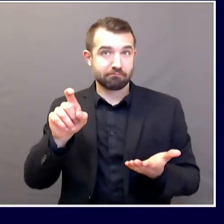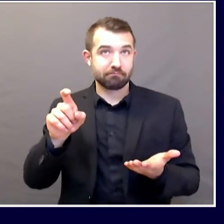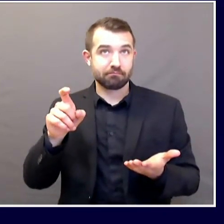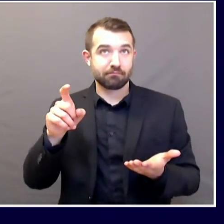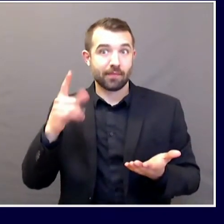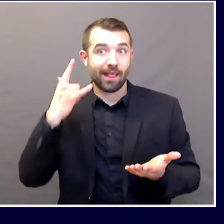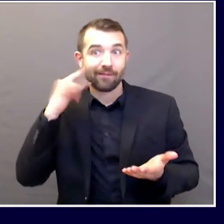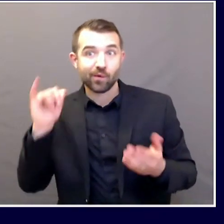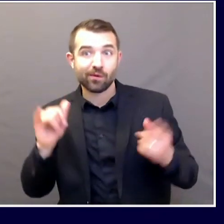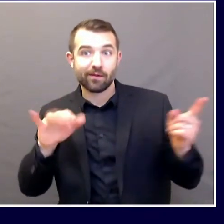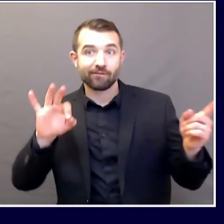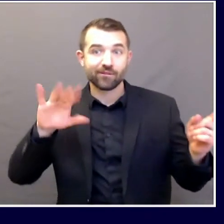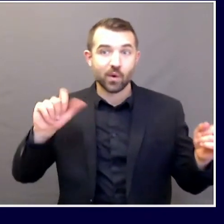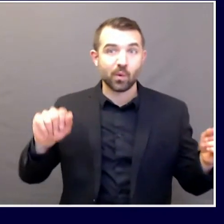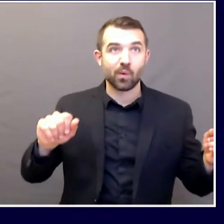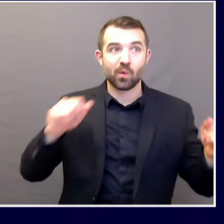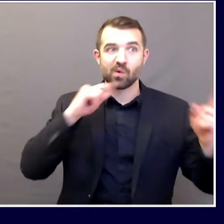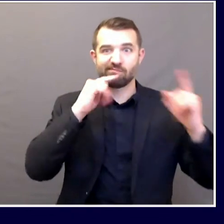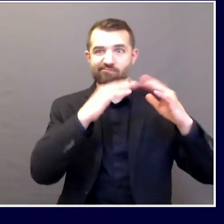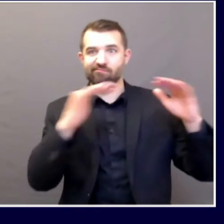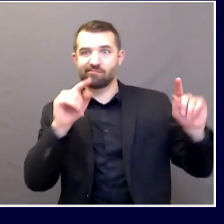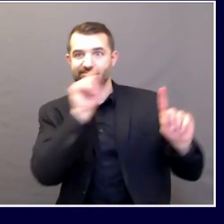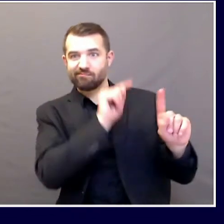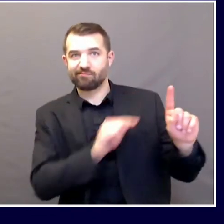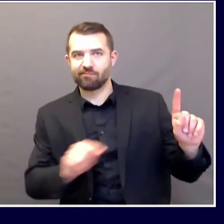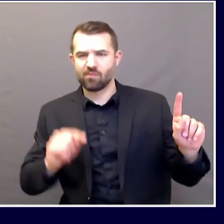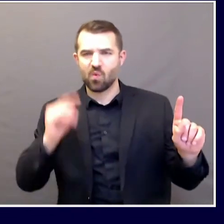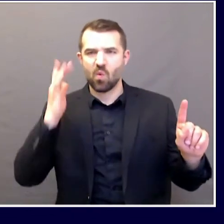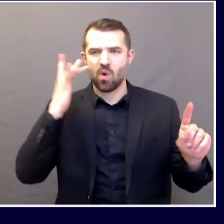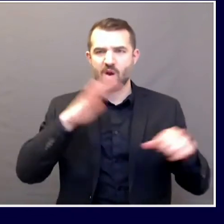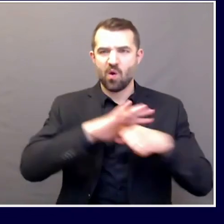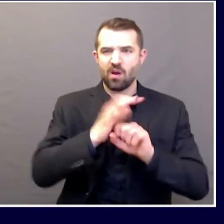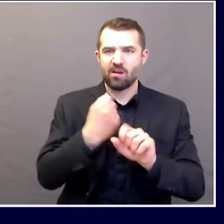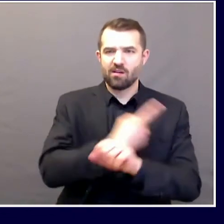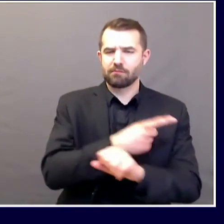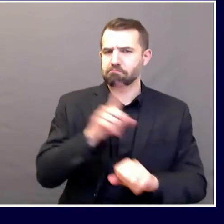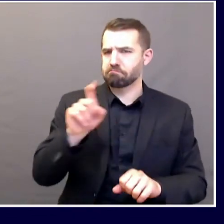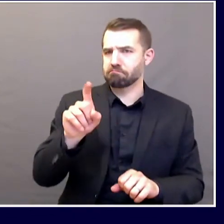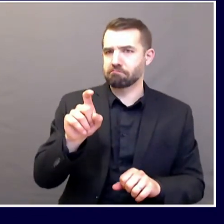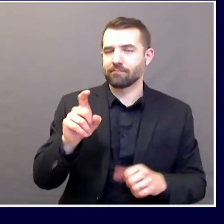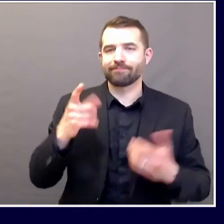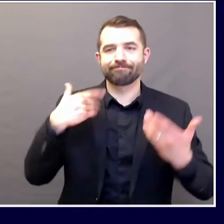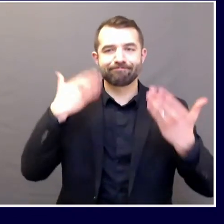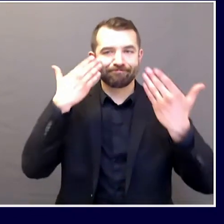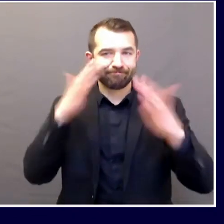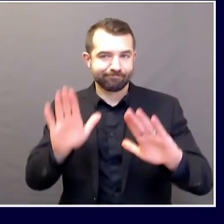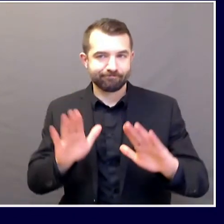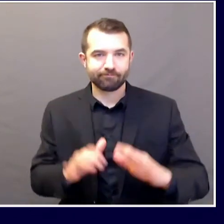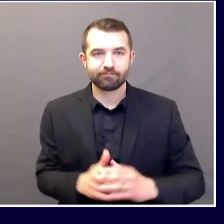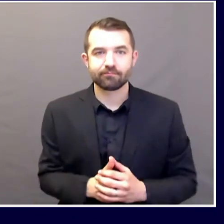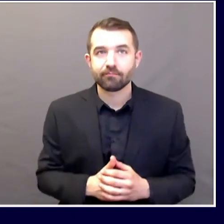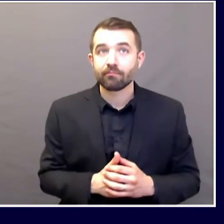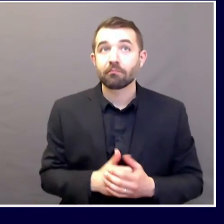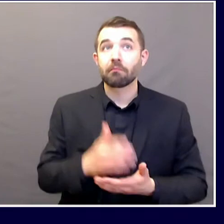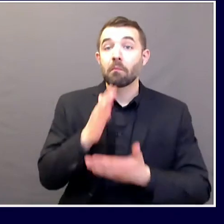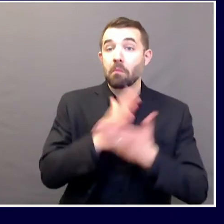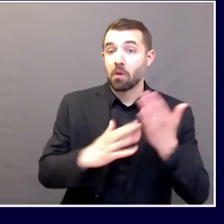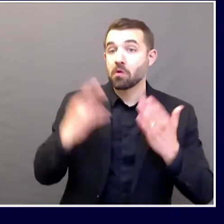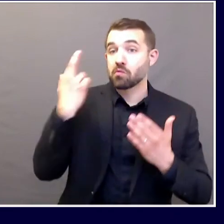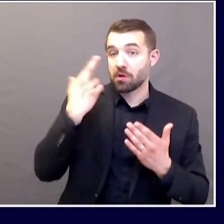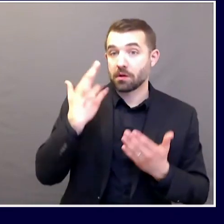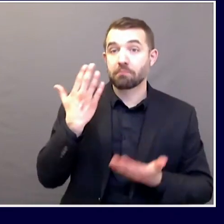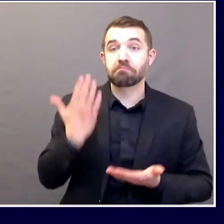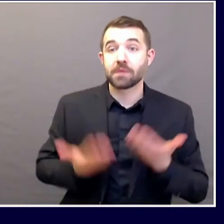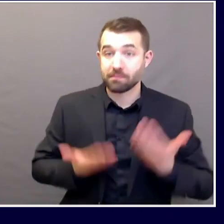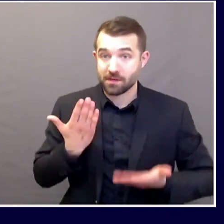you, that's the harder question. I think it's happening, but I think that qualitatively, based on the percentages